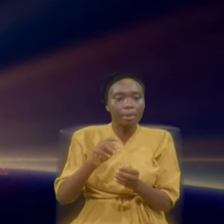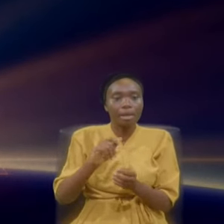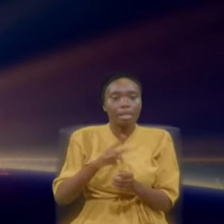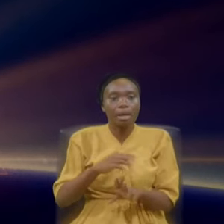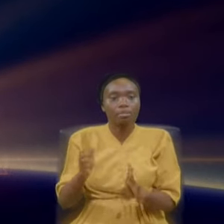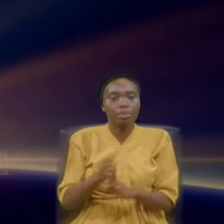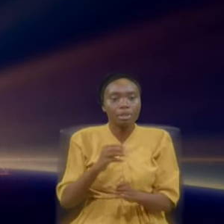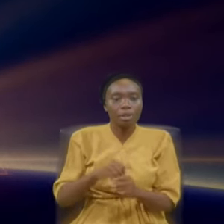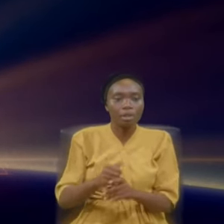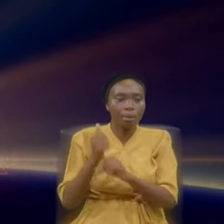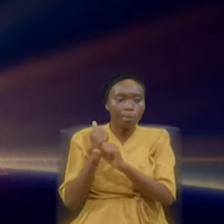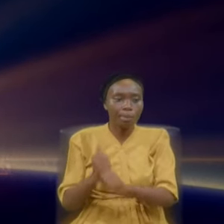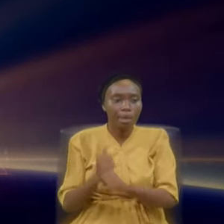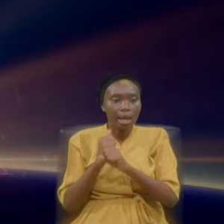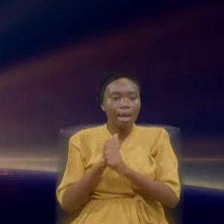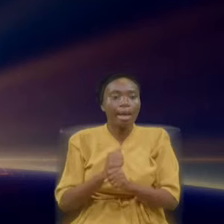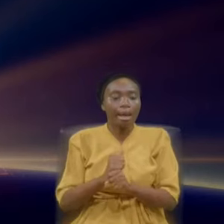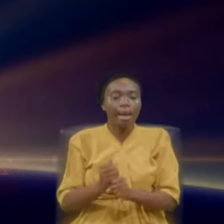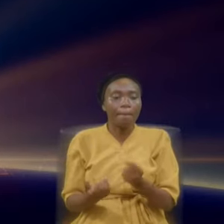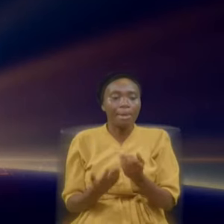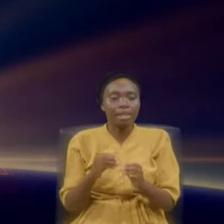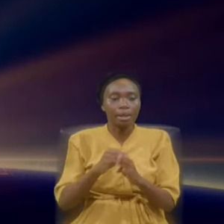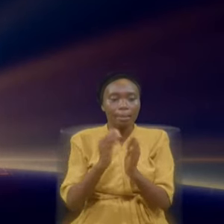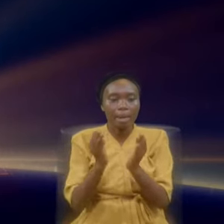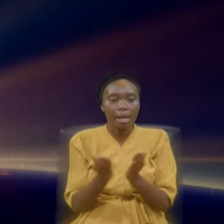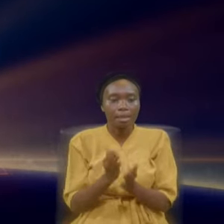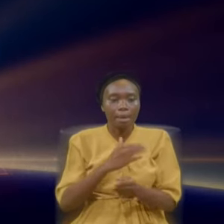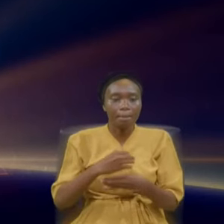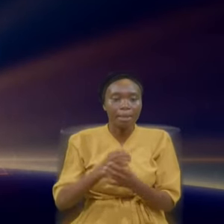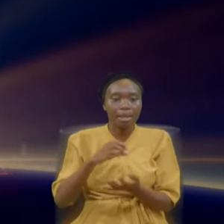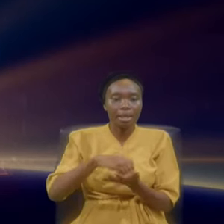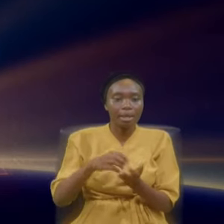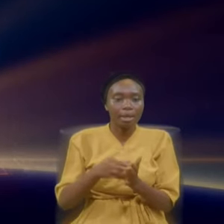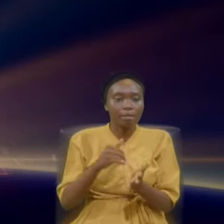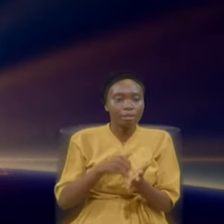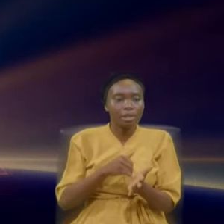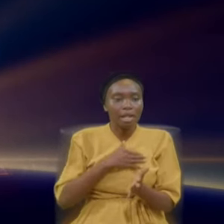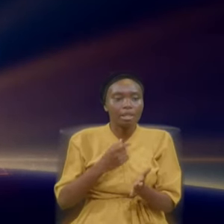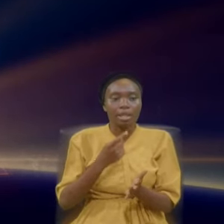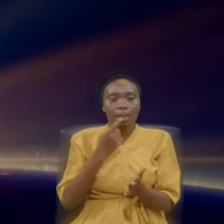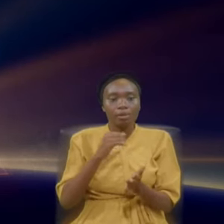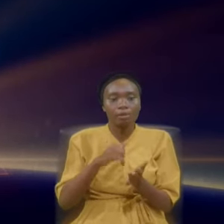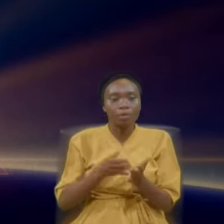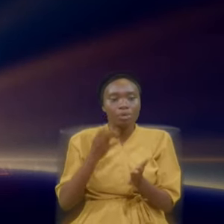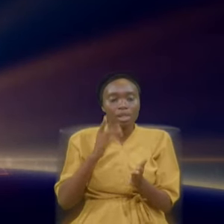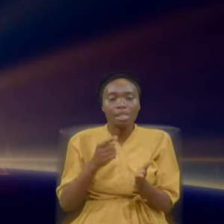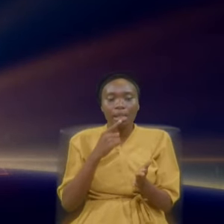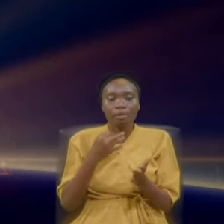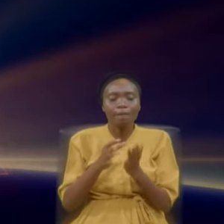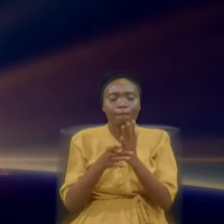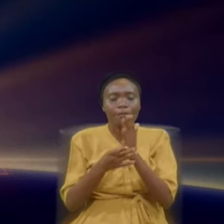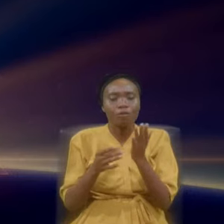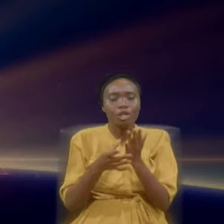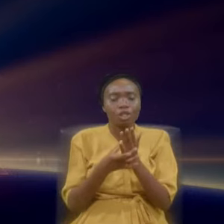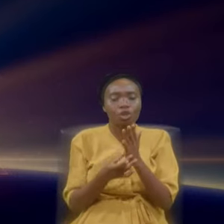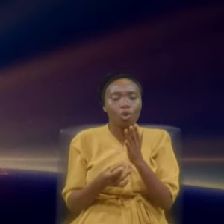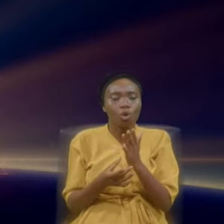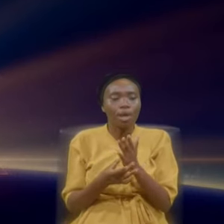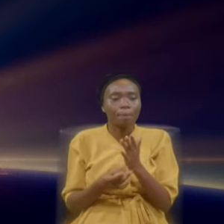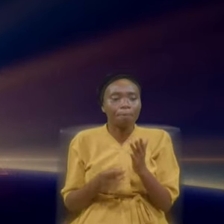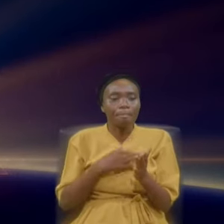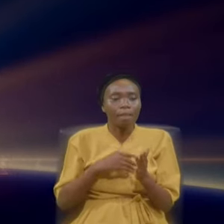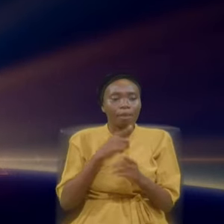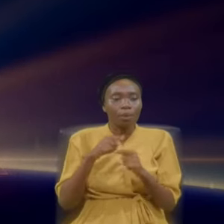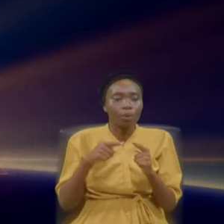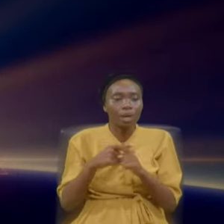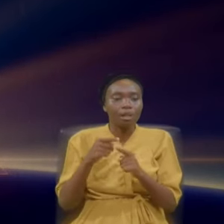in a mortar, and baked it in pans, and made cakes of it. And the taste of it was as the taste of fresh oil. And